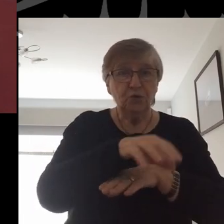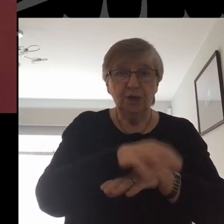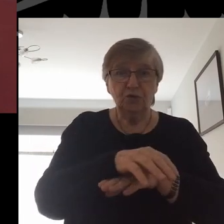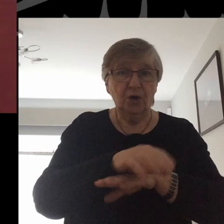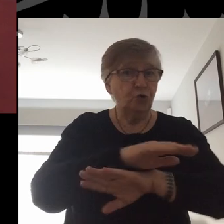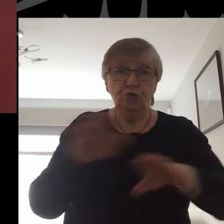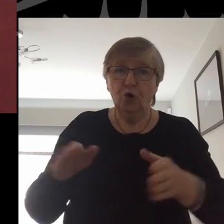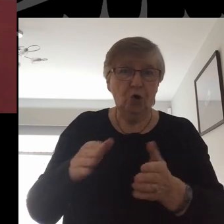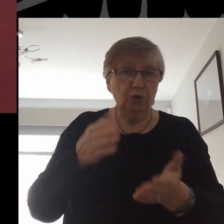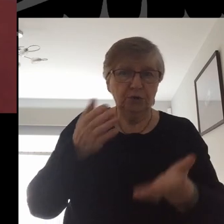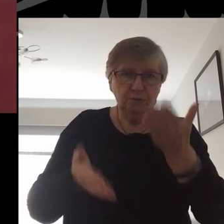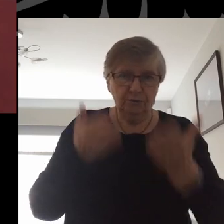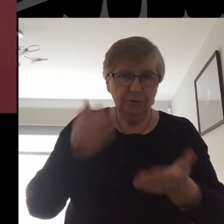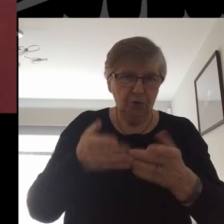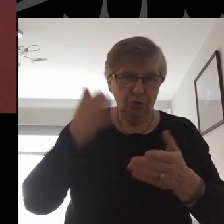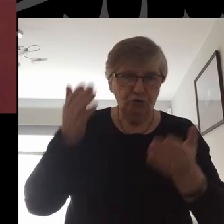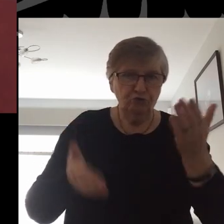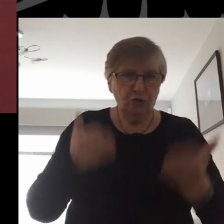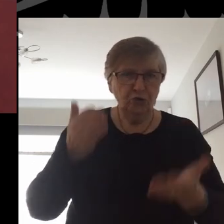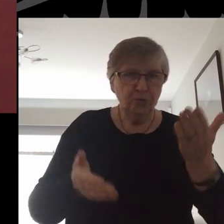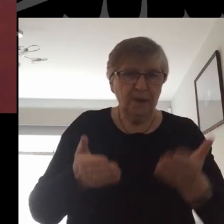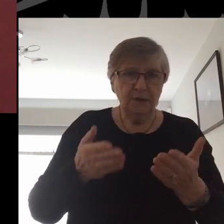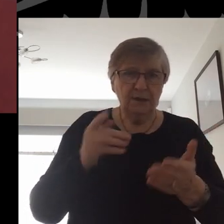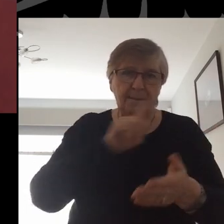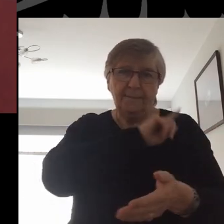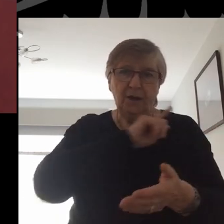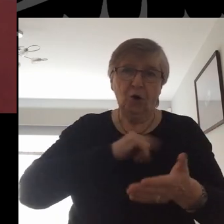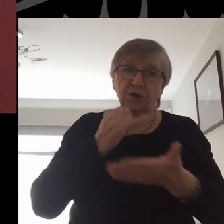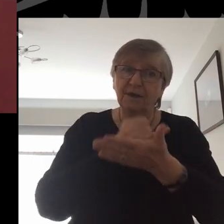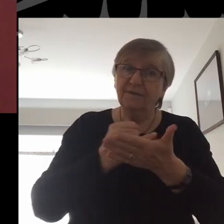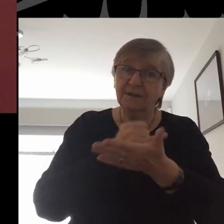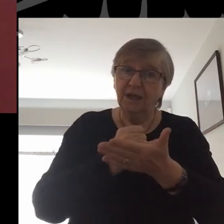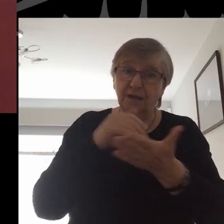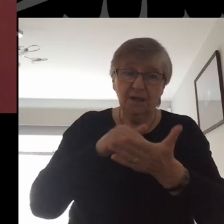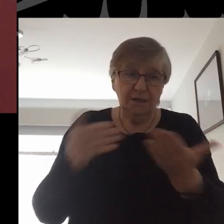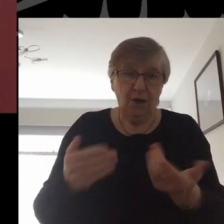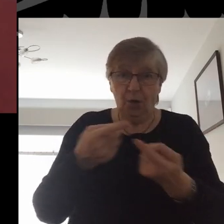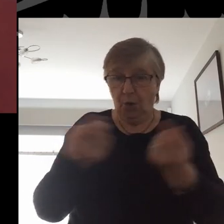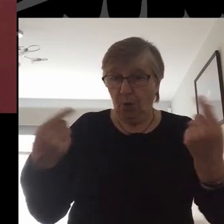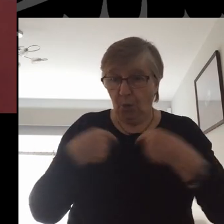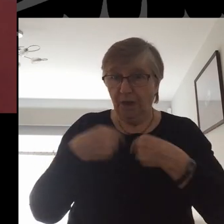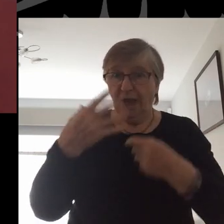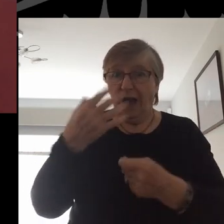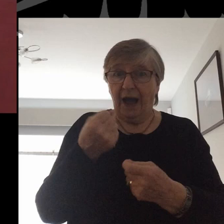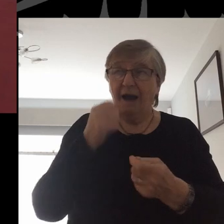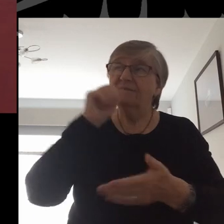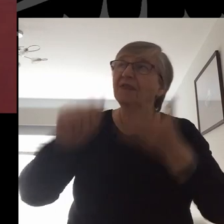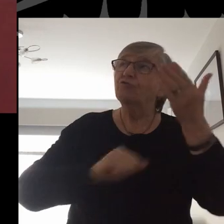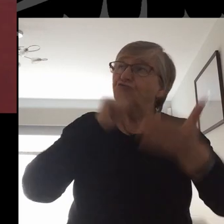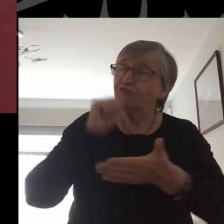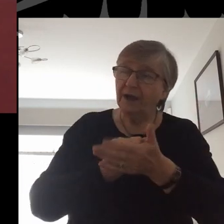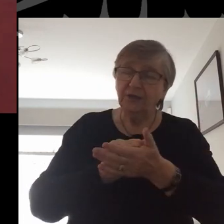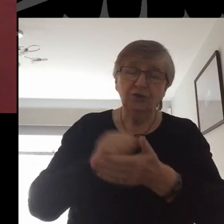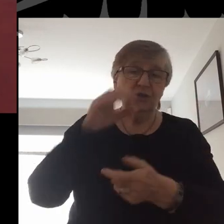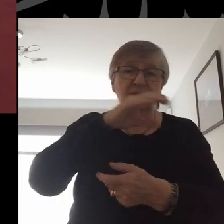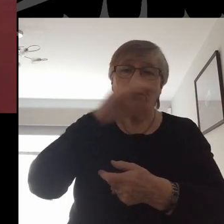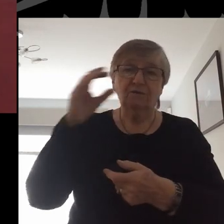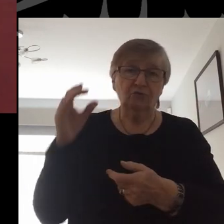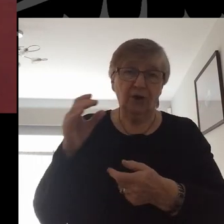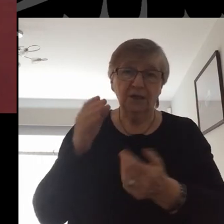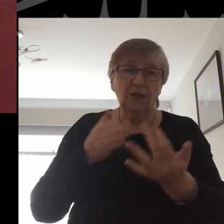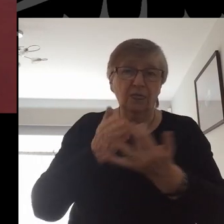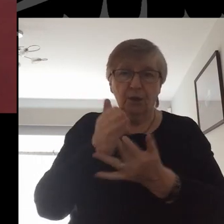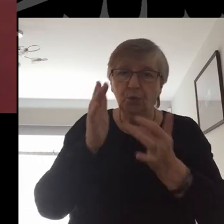longer under the judgment of God for his sin, but we are now in the place where we have, verse 21, the righteousness of Christ given to